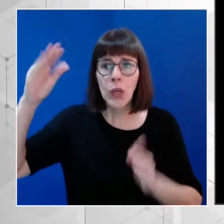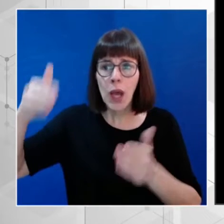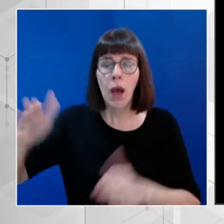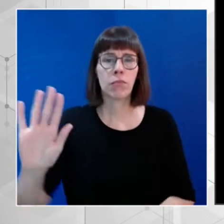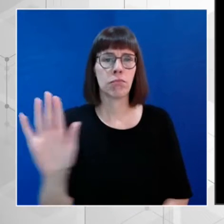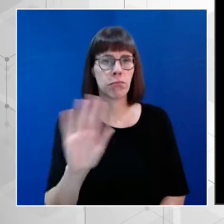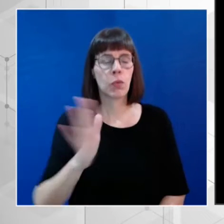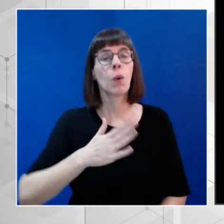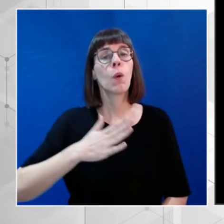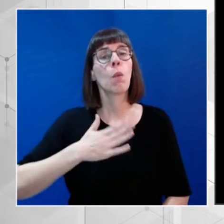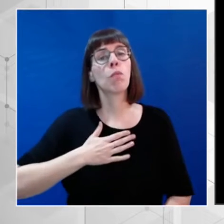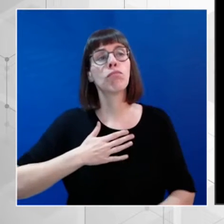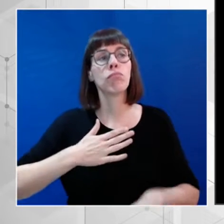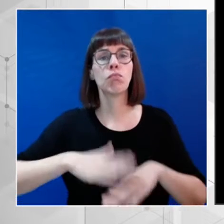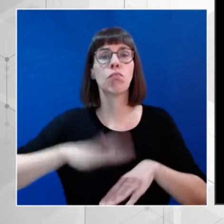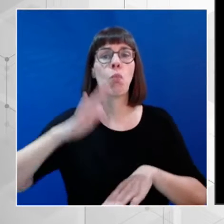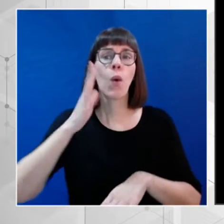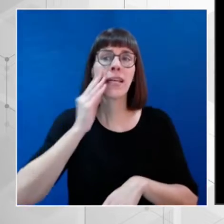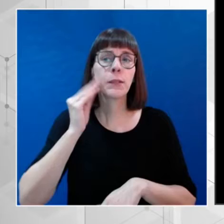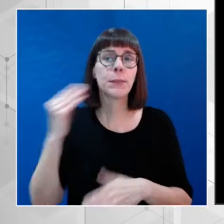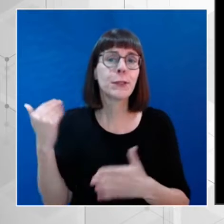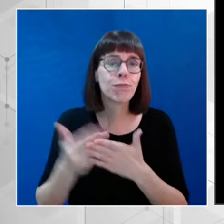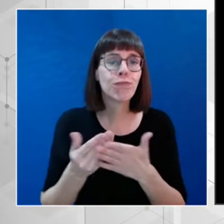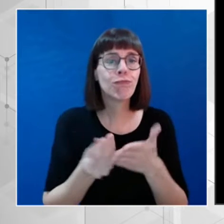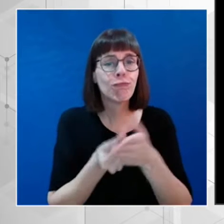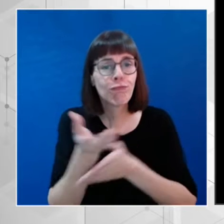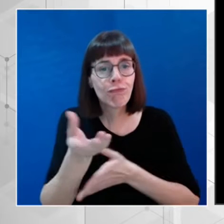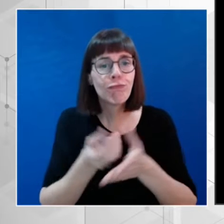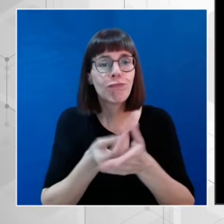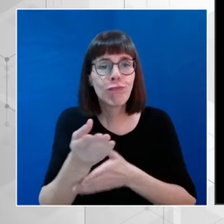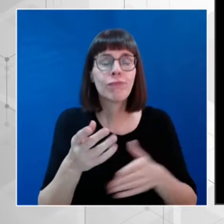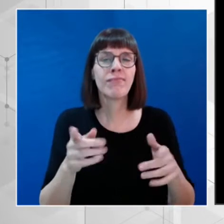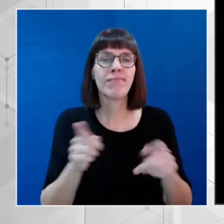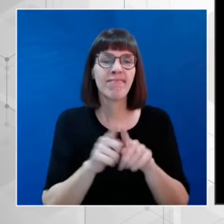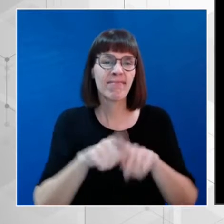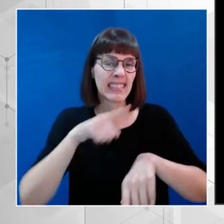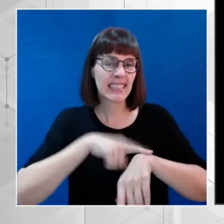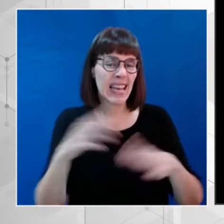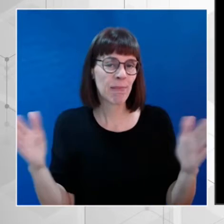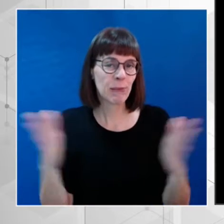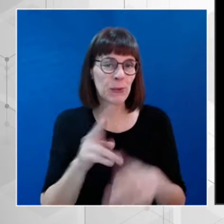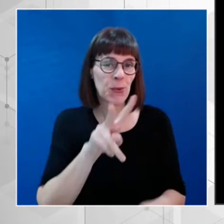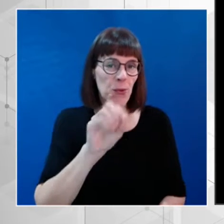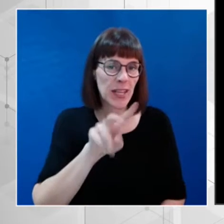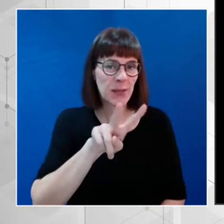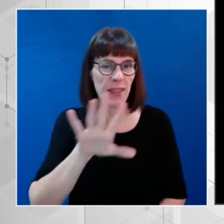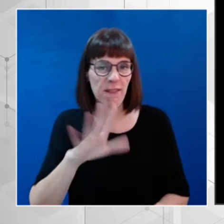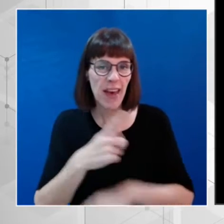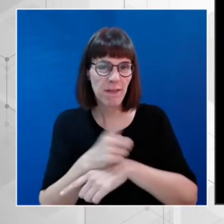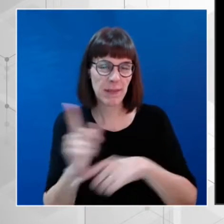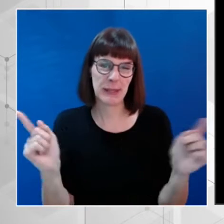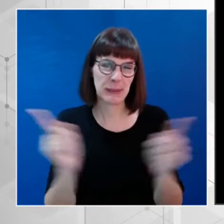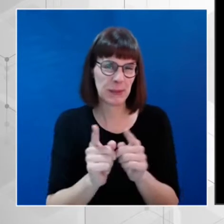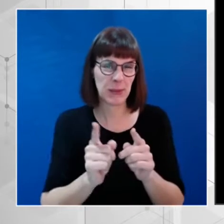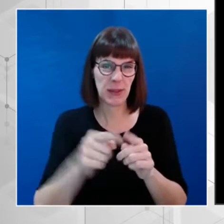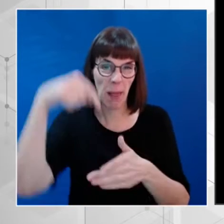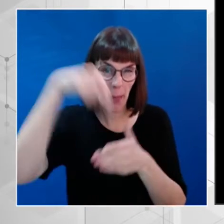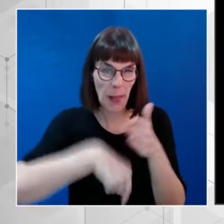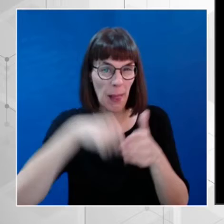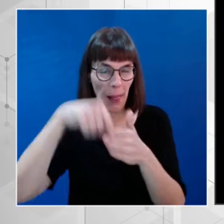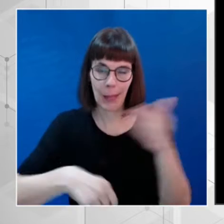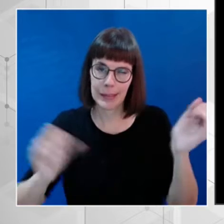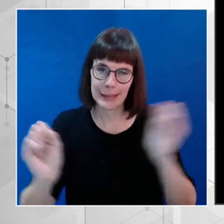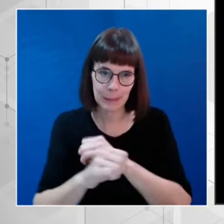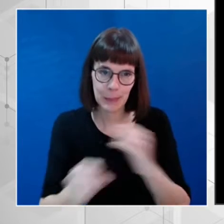and advice, especially because I only have like 20-25 minutes, which is way too short, actually. But I will link more